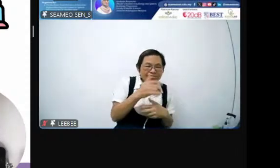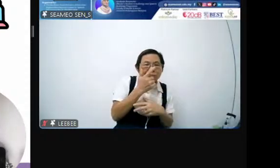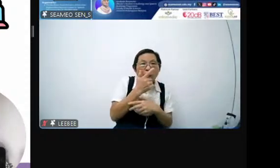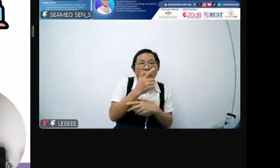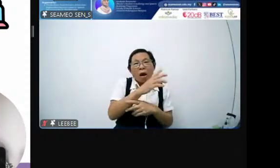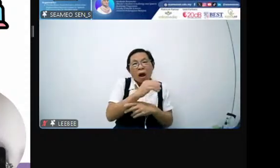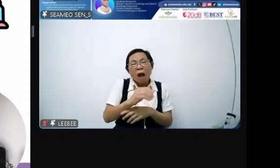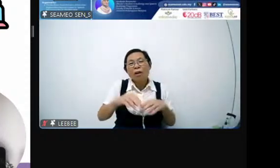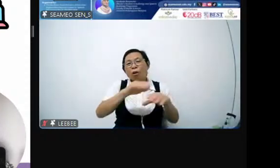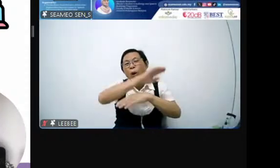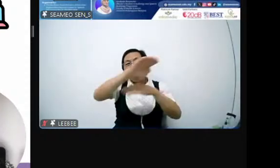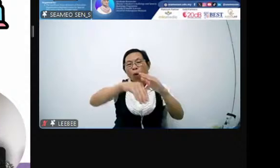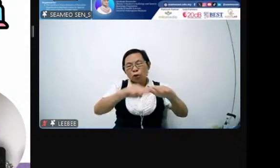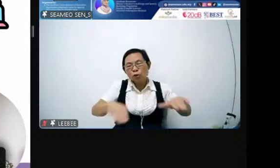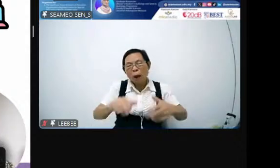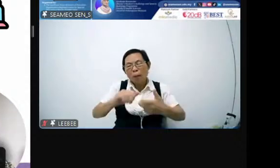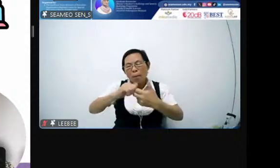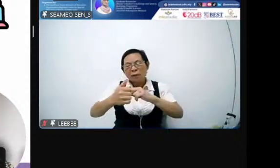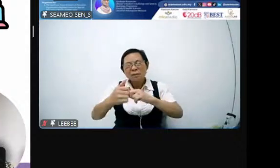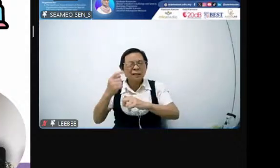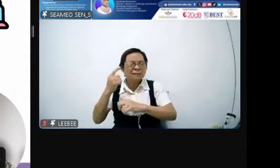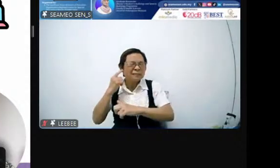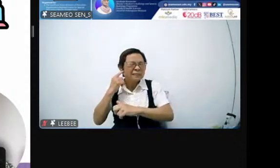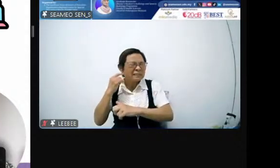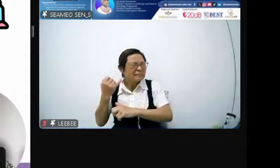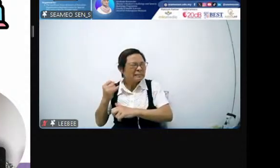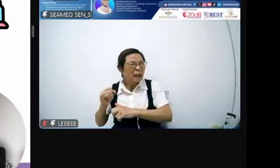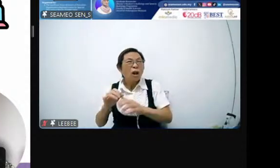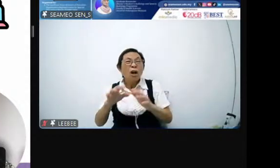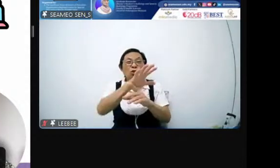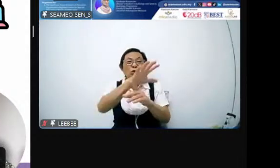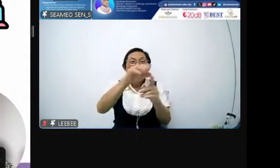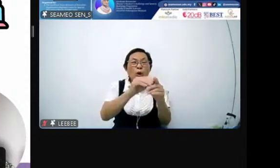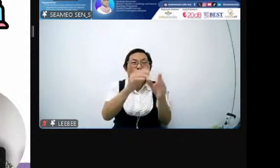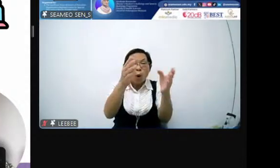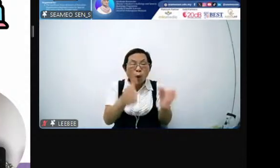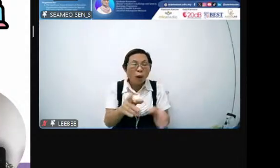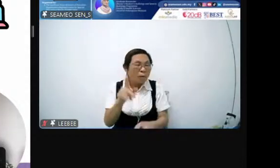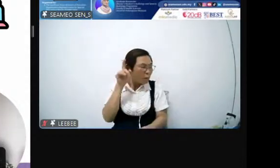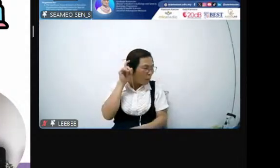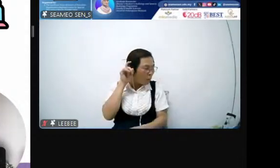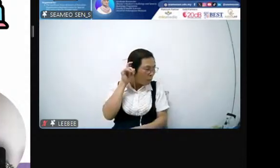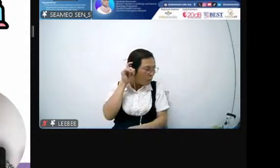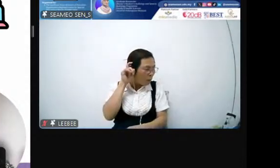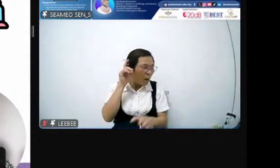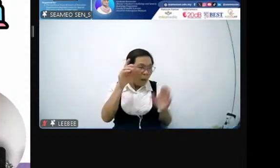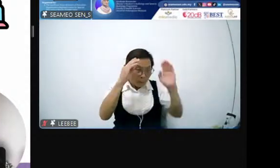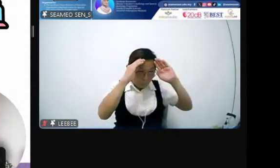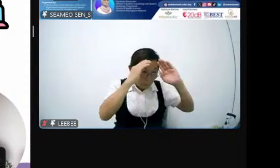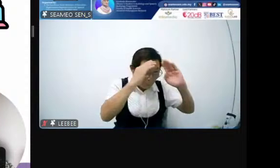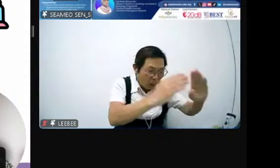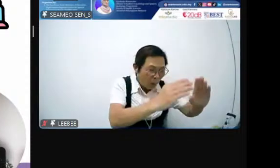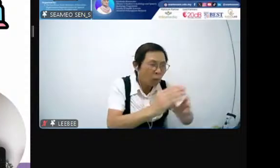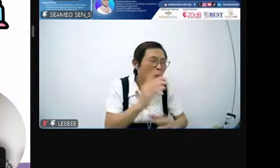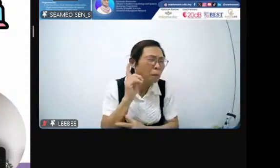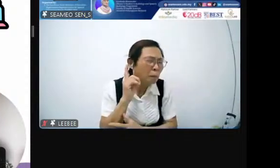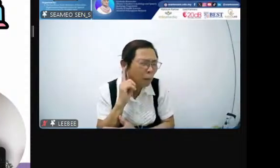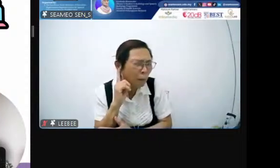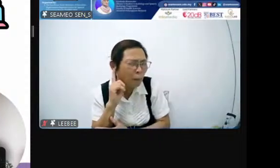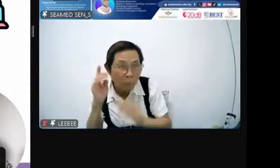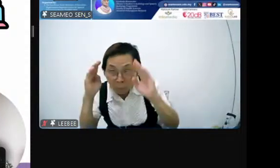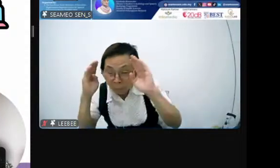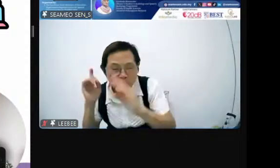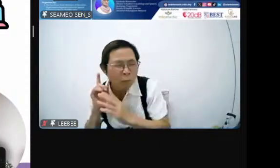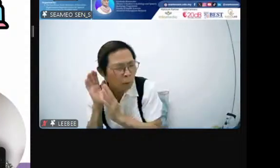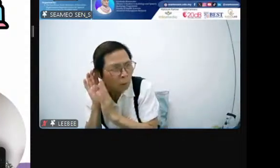with the hearing difficulties, including those who wear hearing aids, they pay a lot of attention to listen. So the listening effort